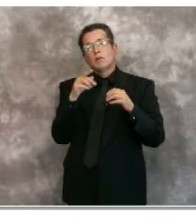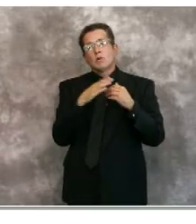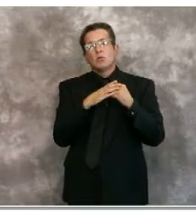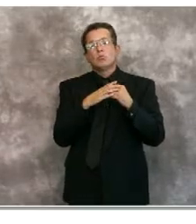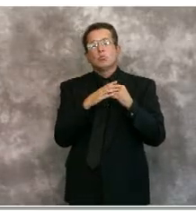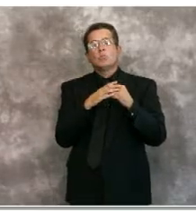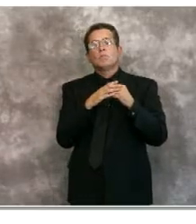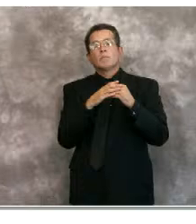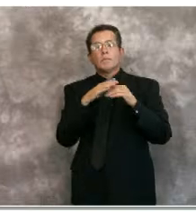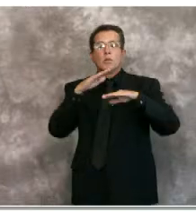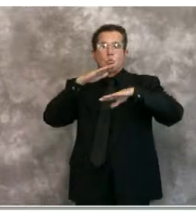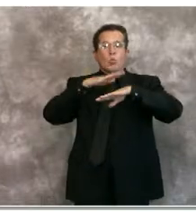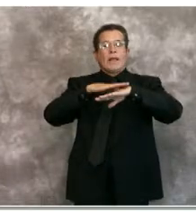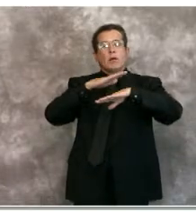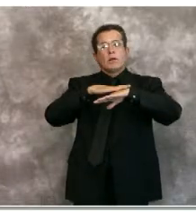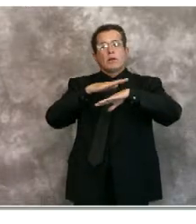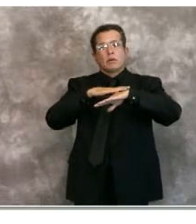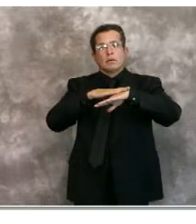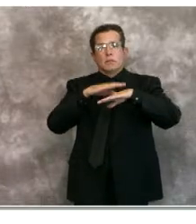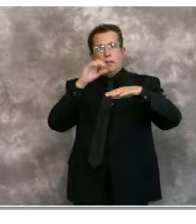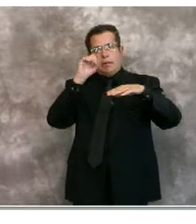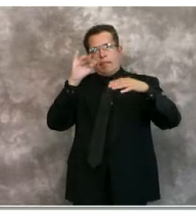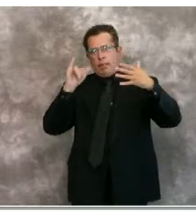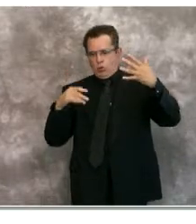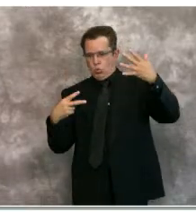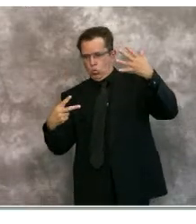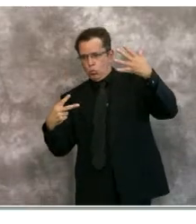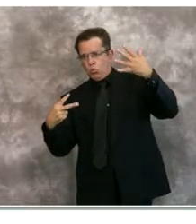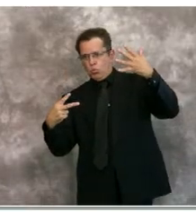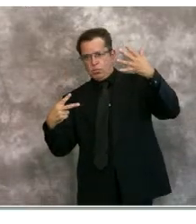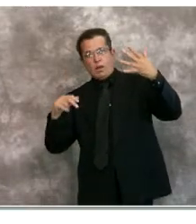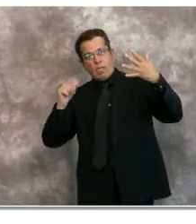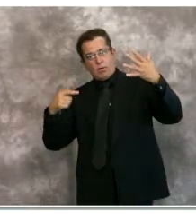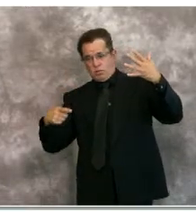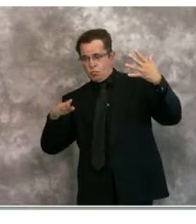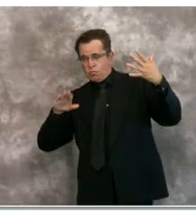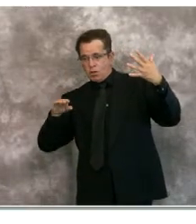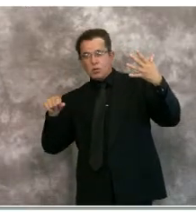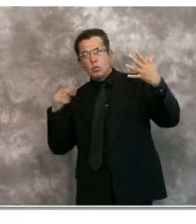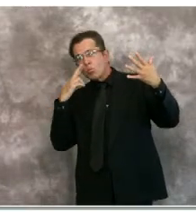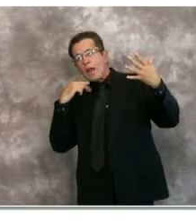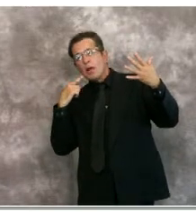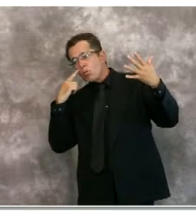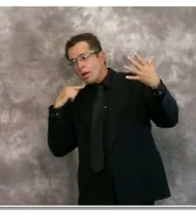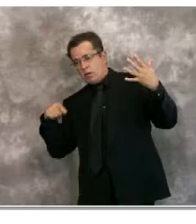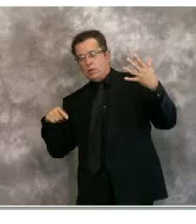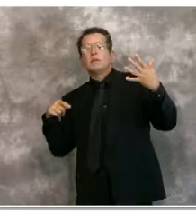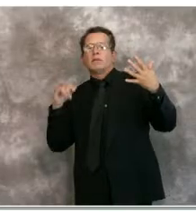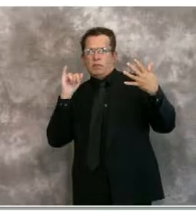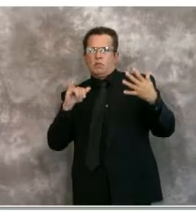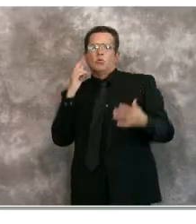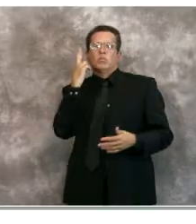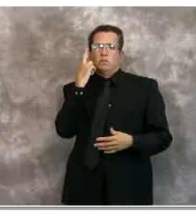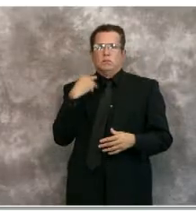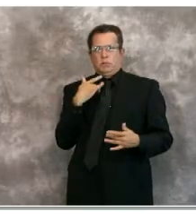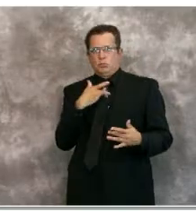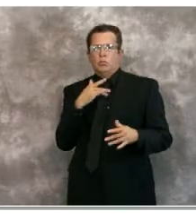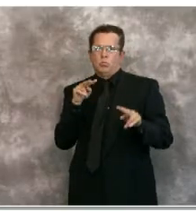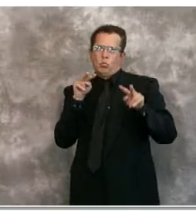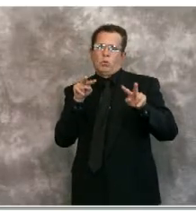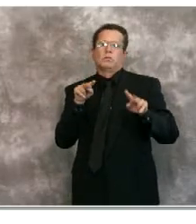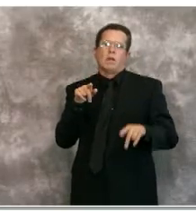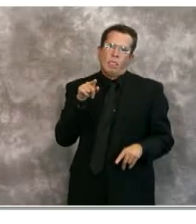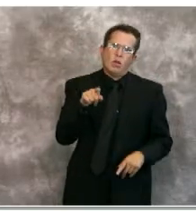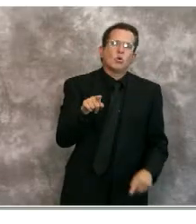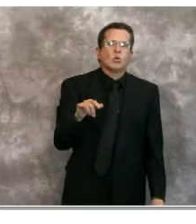in 2 of the 3 columns, that would be a cause for concern. And actually,